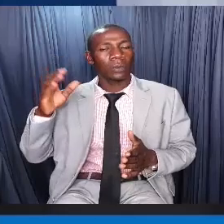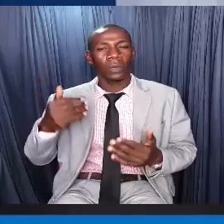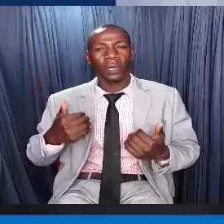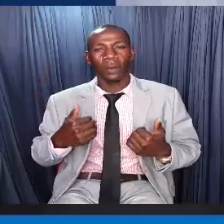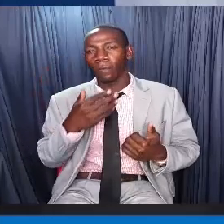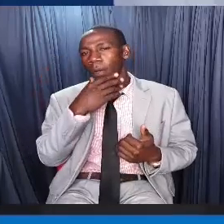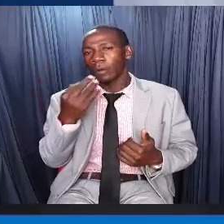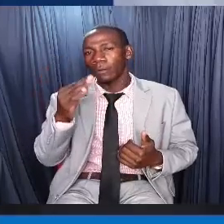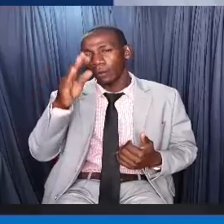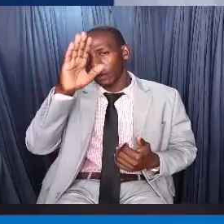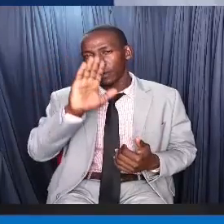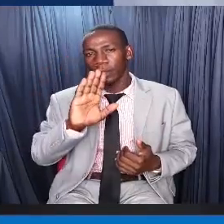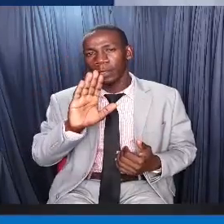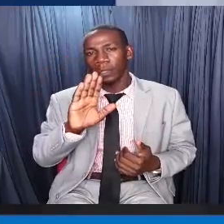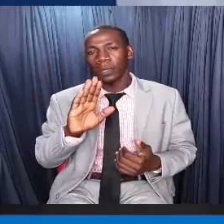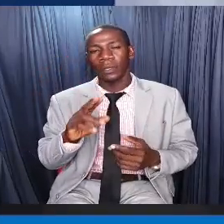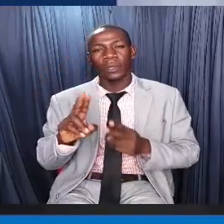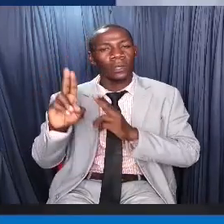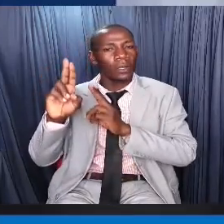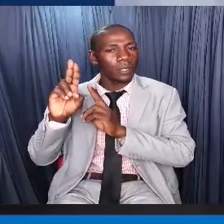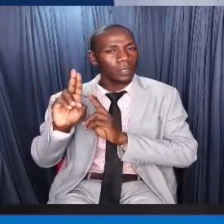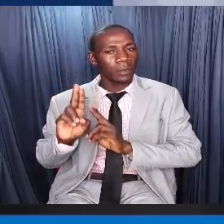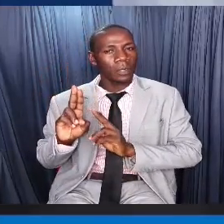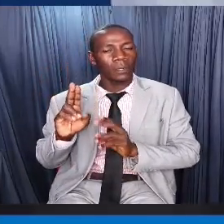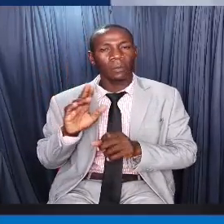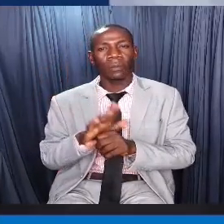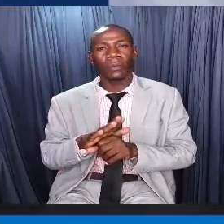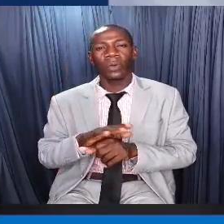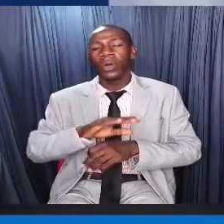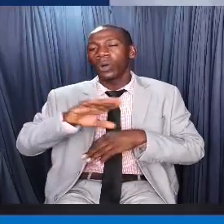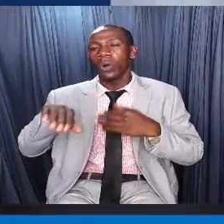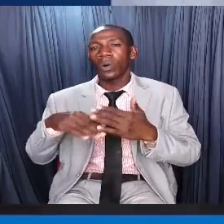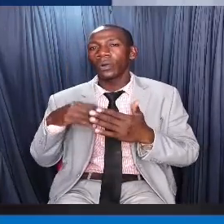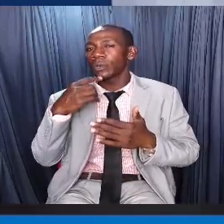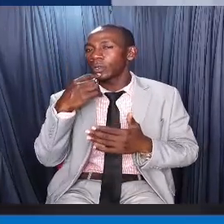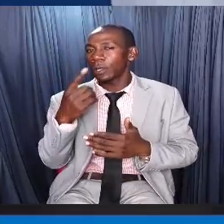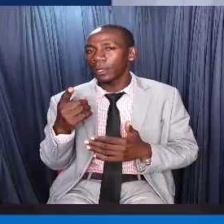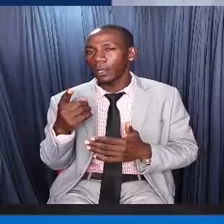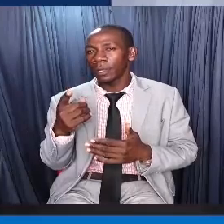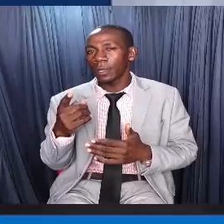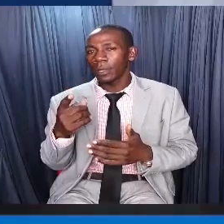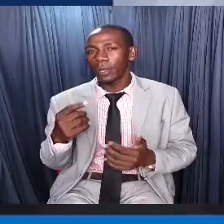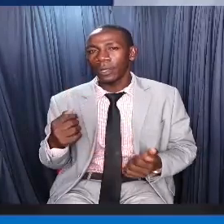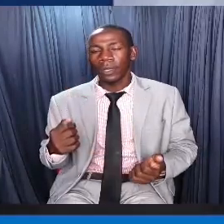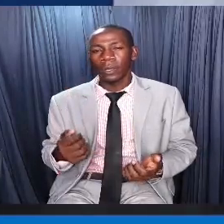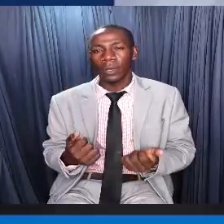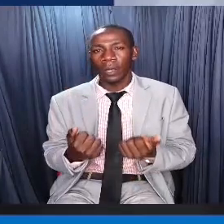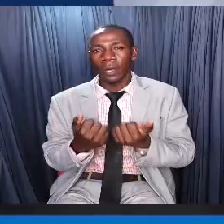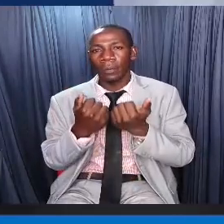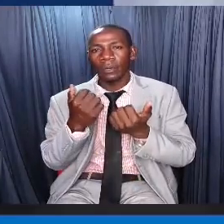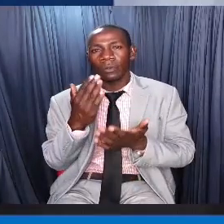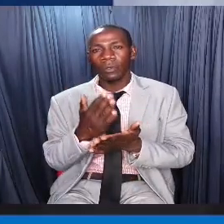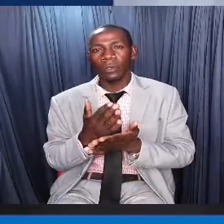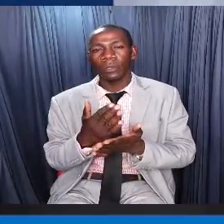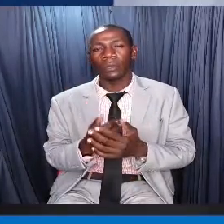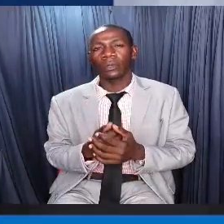wa Mungu. There's a man of God. Naye ni mwenye kuheshimiwa. And so honorable. Yote asemayo. All he comes to say. Kutukia kweli kweli. Surely happens